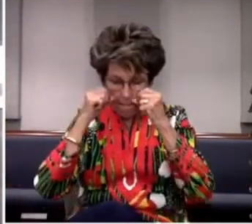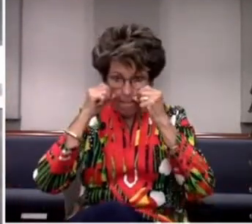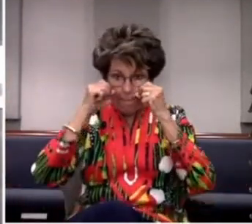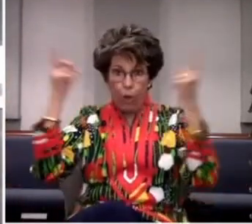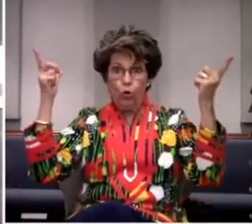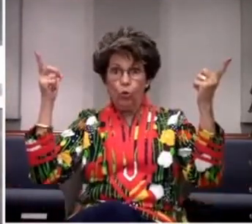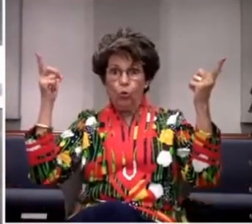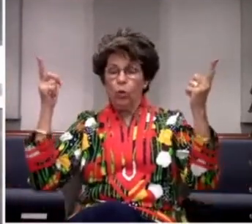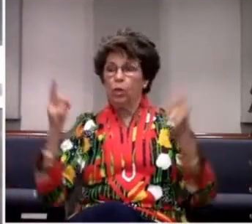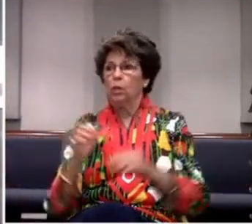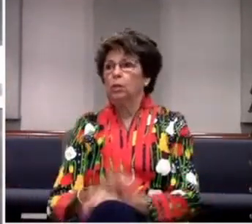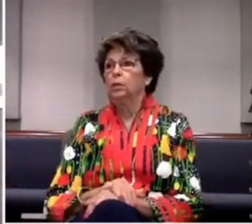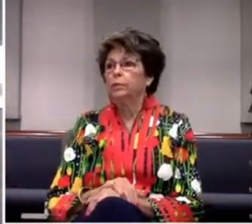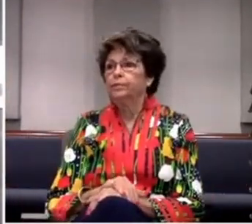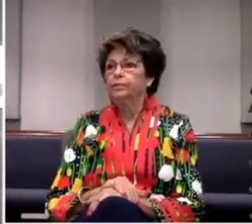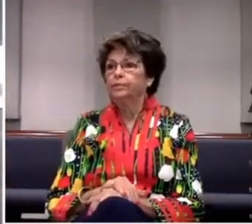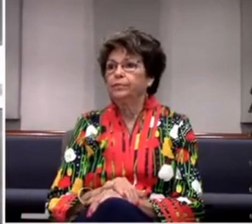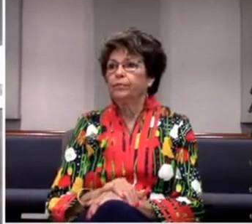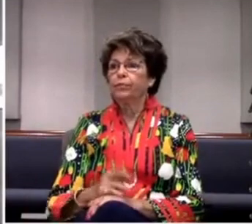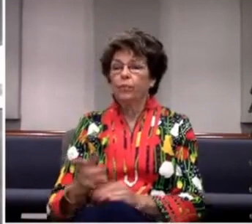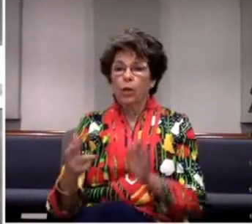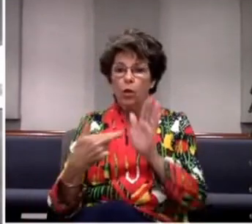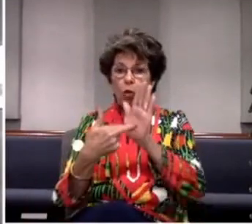Revelation chapter 12.